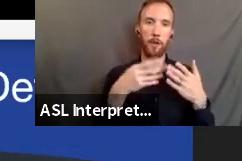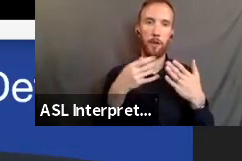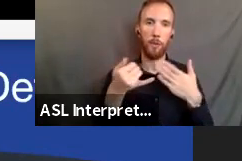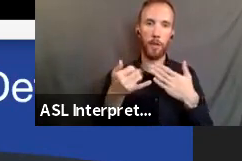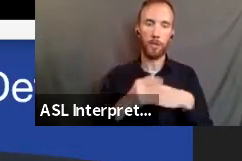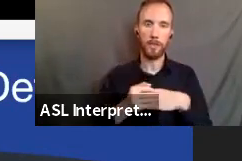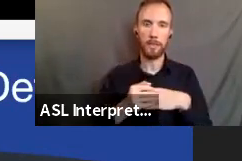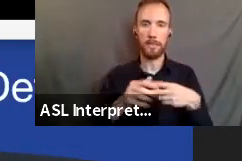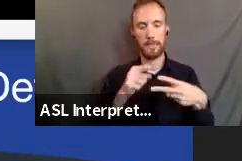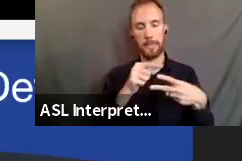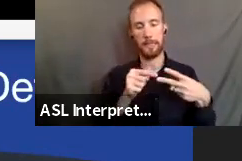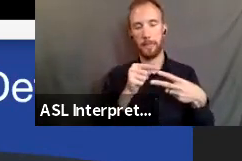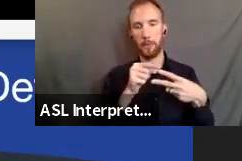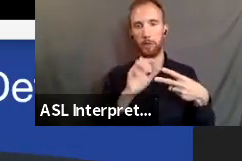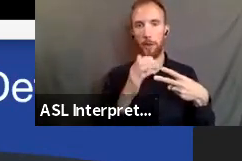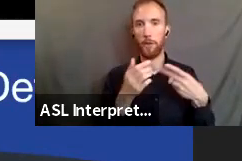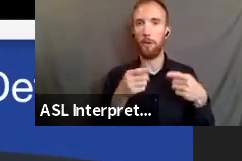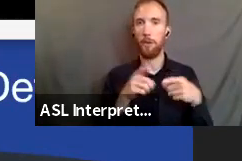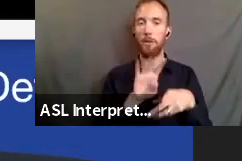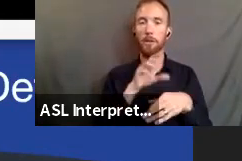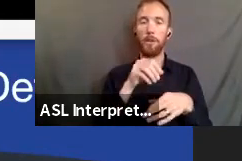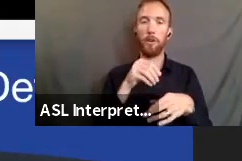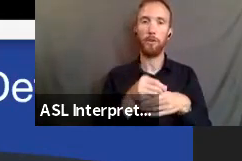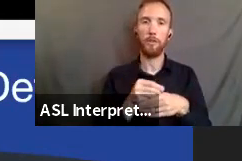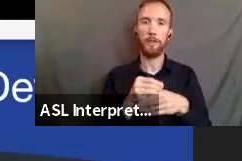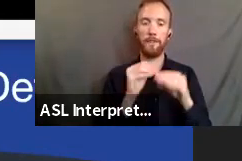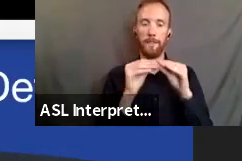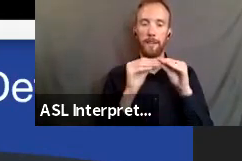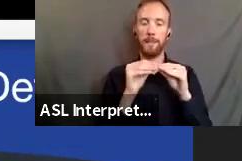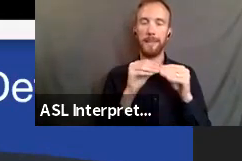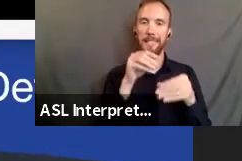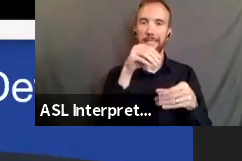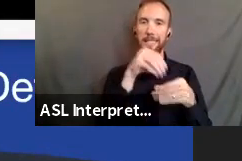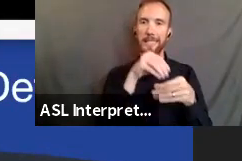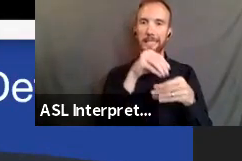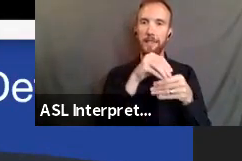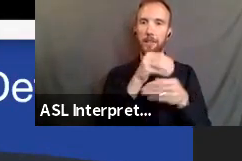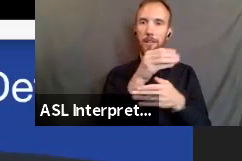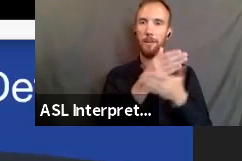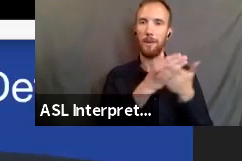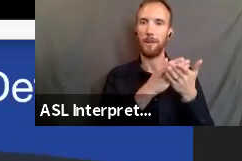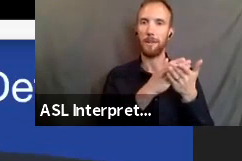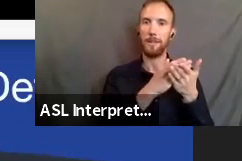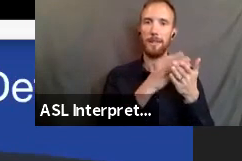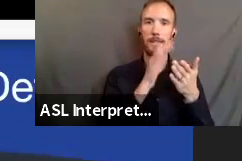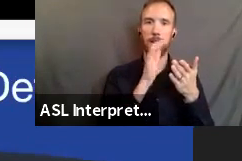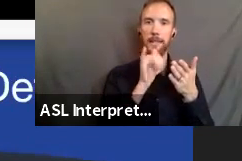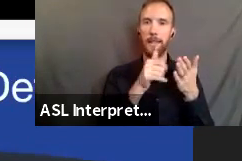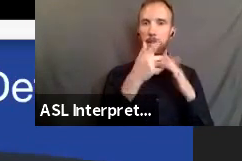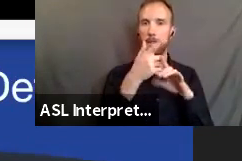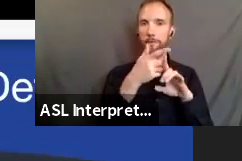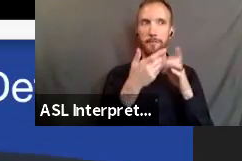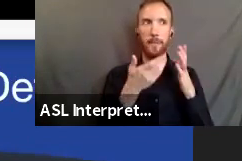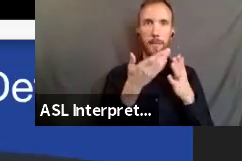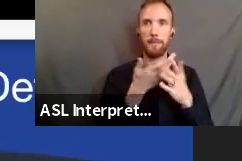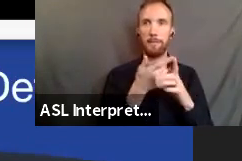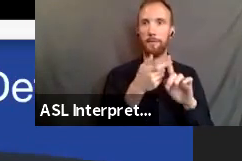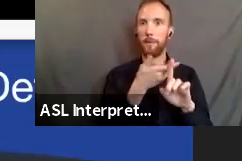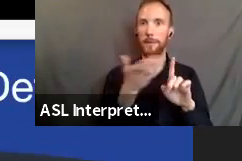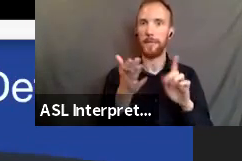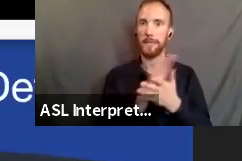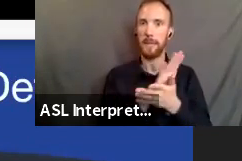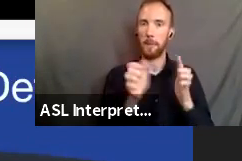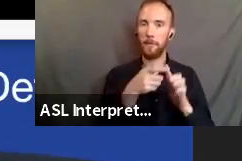categories also include repairs to the interior finishes that may have been damaged as a result of deficiencies in these two categories the